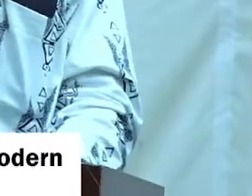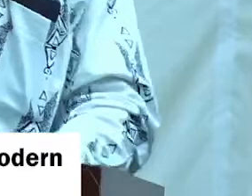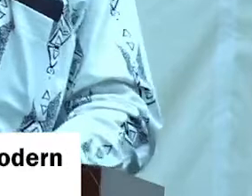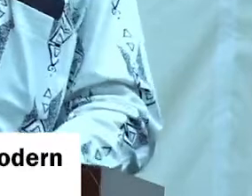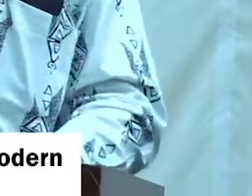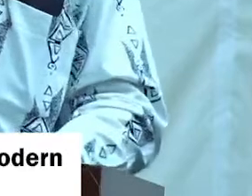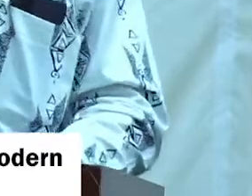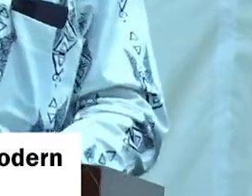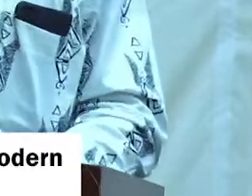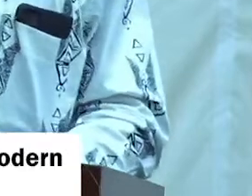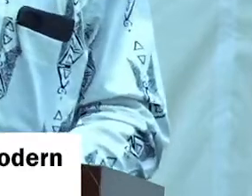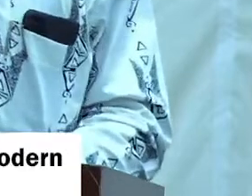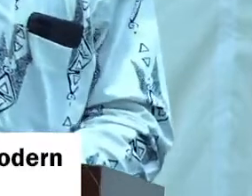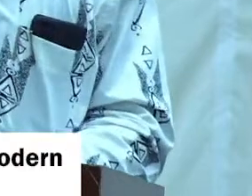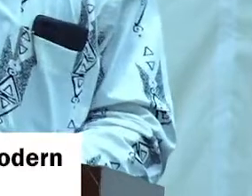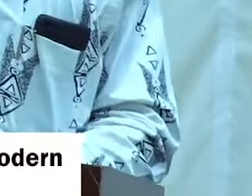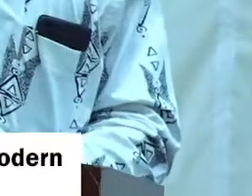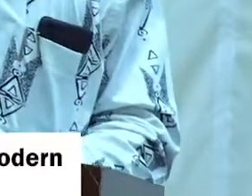coming.